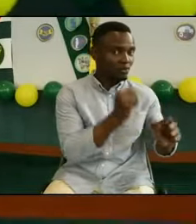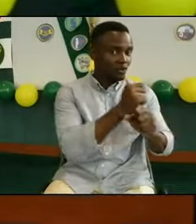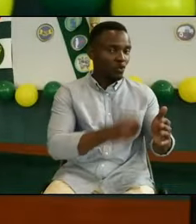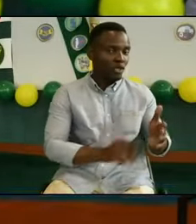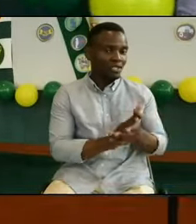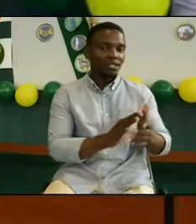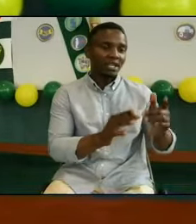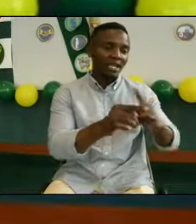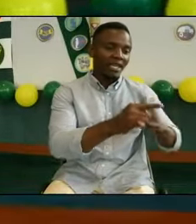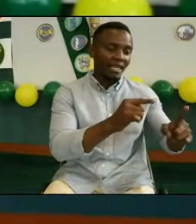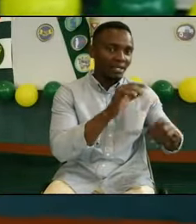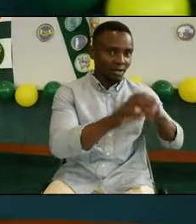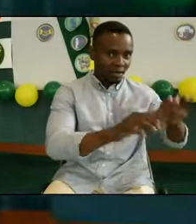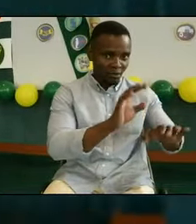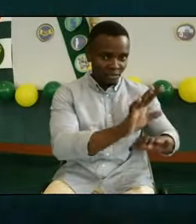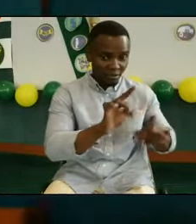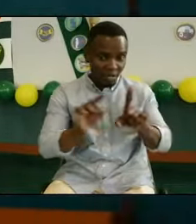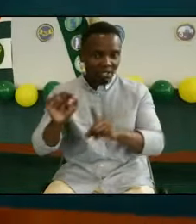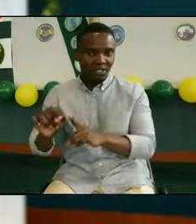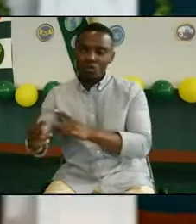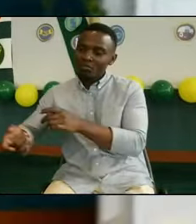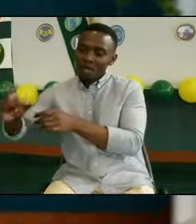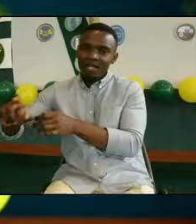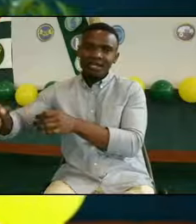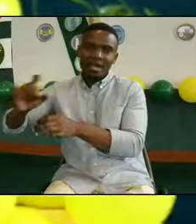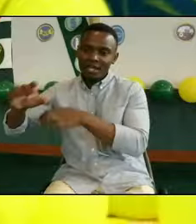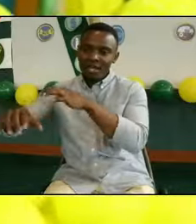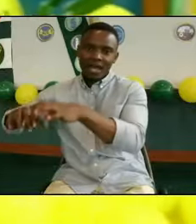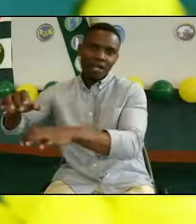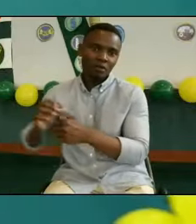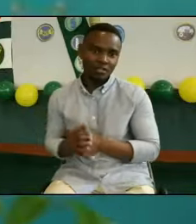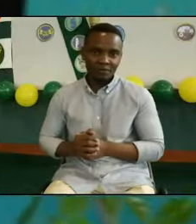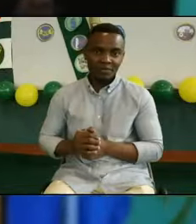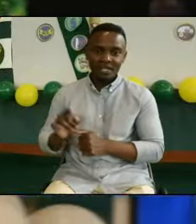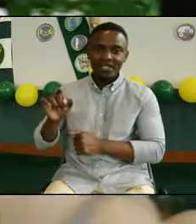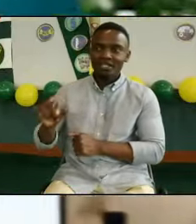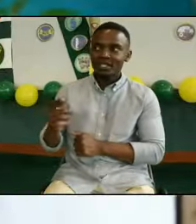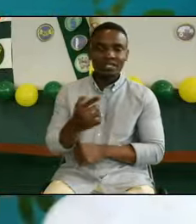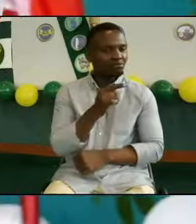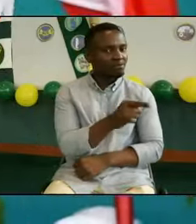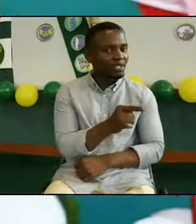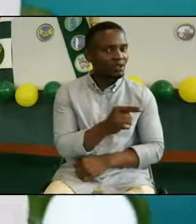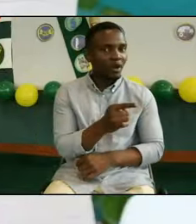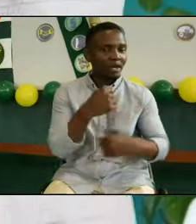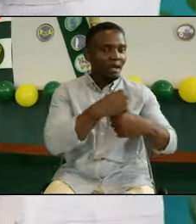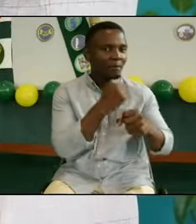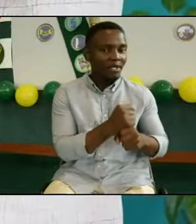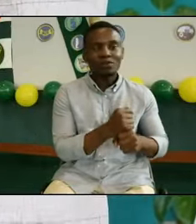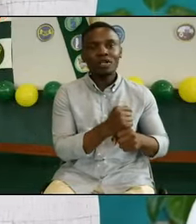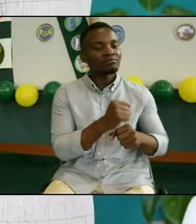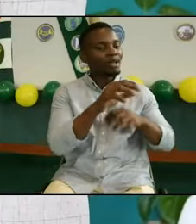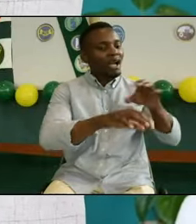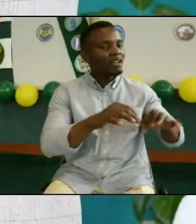he had. But this one what? Multiplied the animals he had. This one tormented the animals he had with bullets.